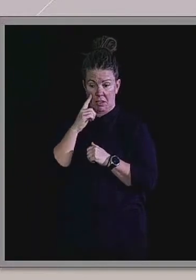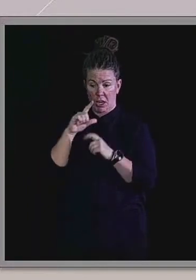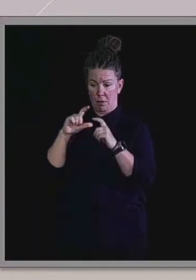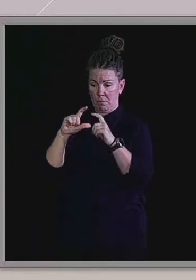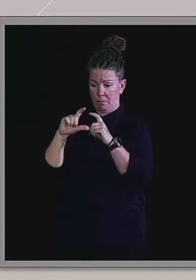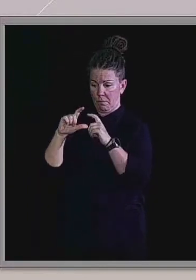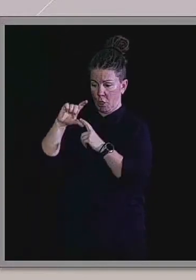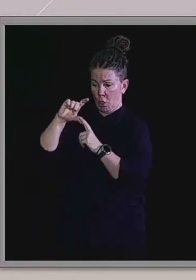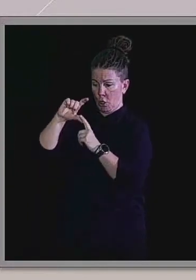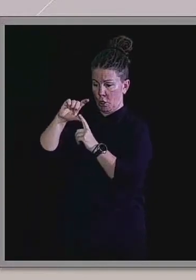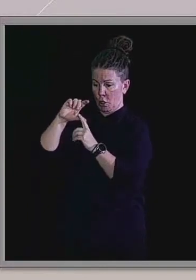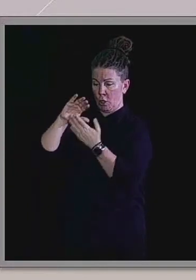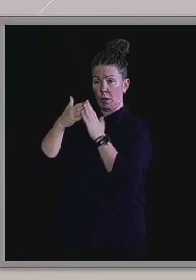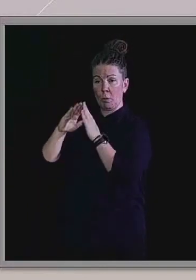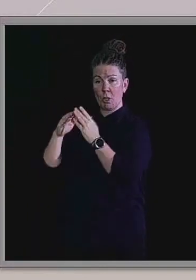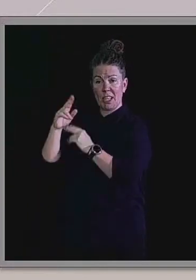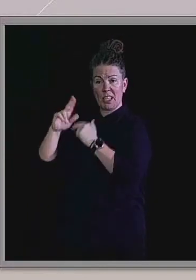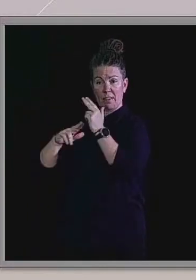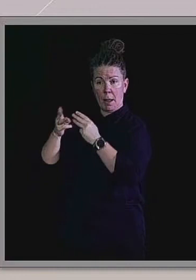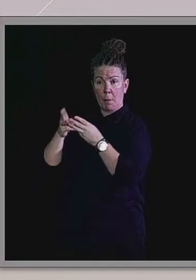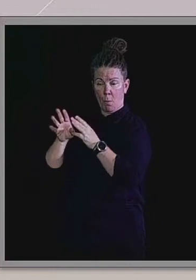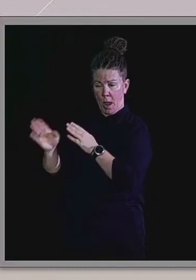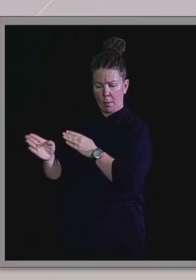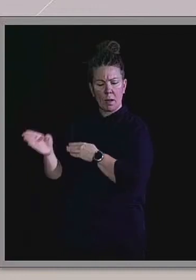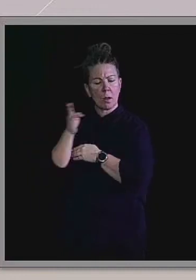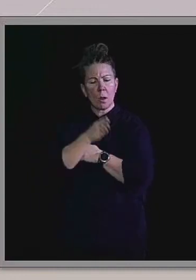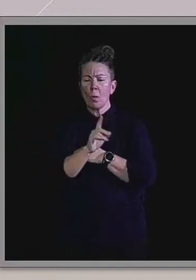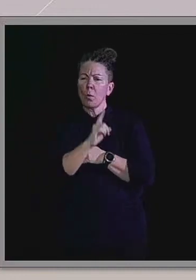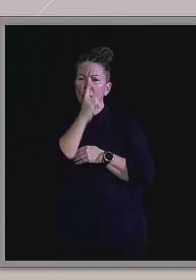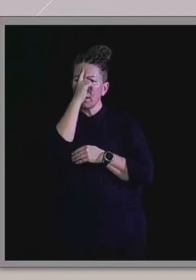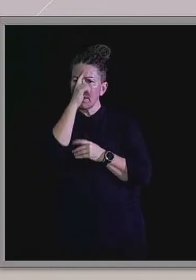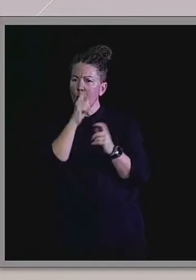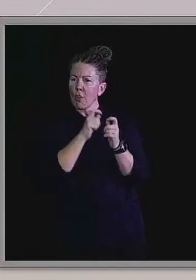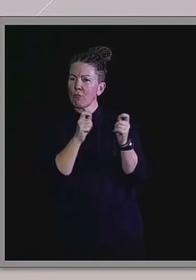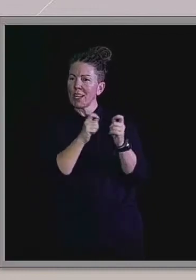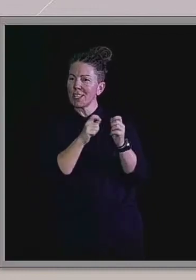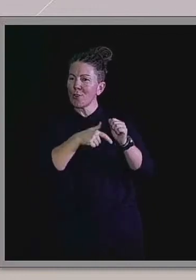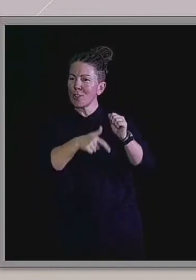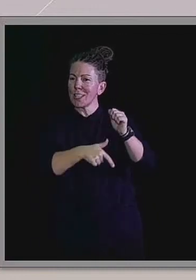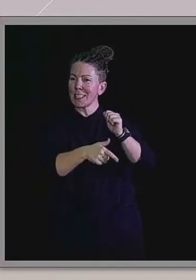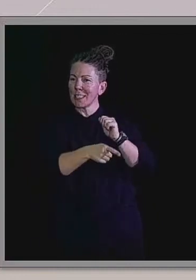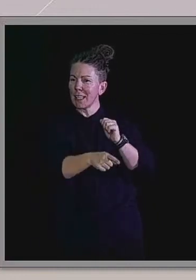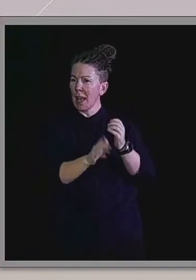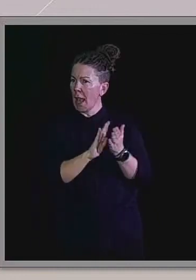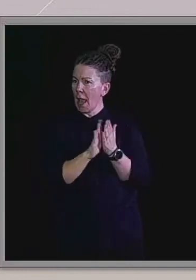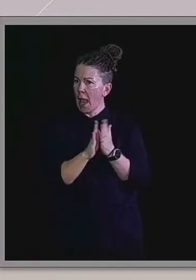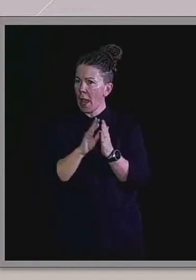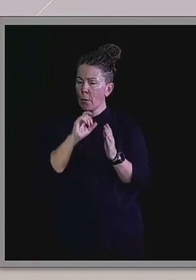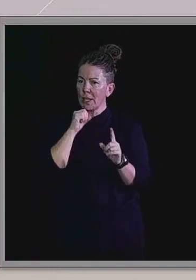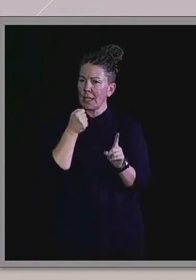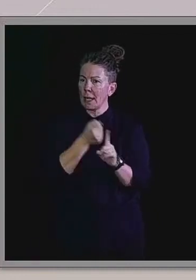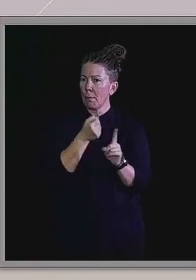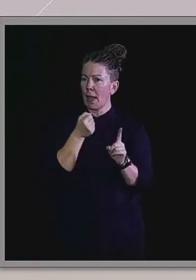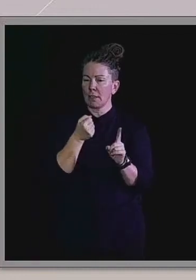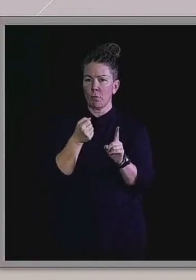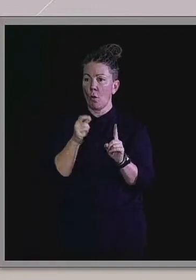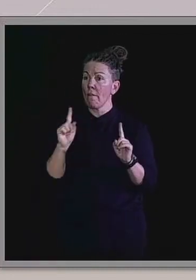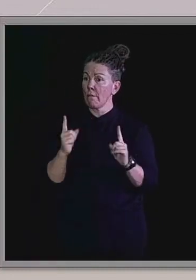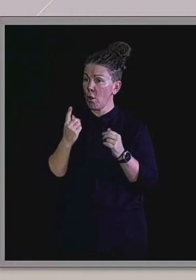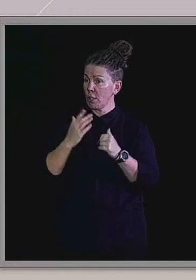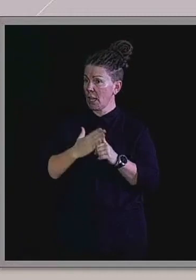you also gestured towards self-determination and resources. What do you think this is in regards to the impact and opportunities for First